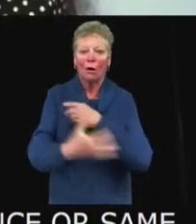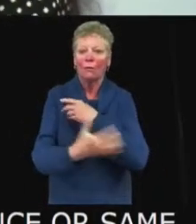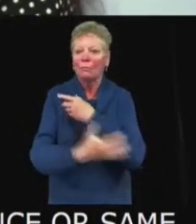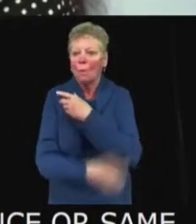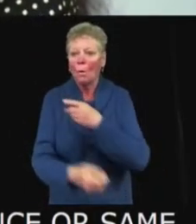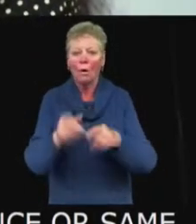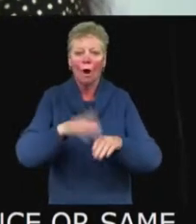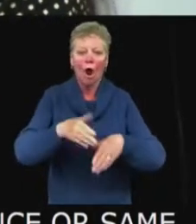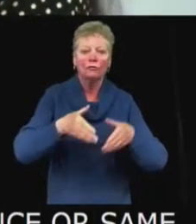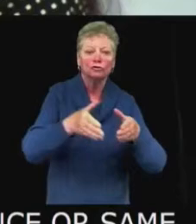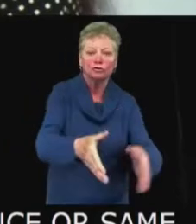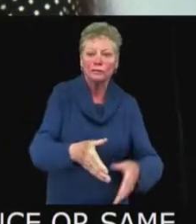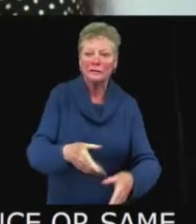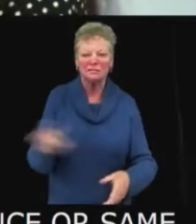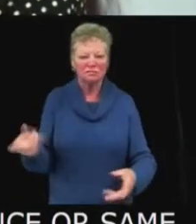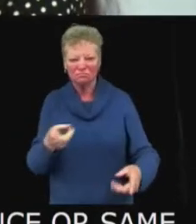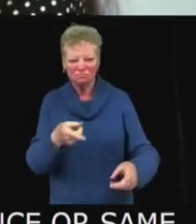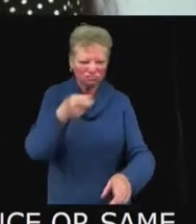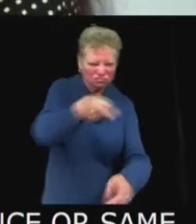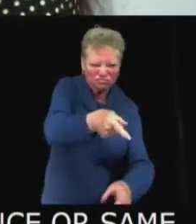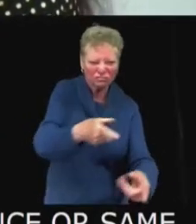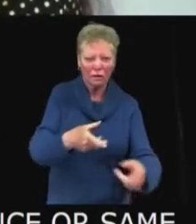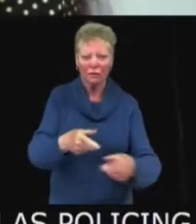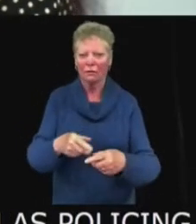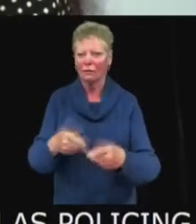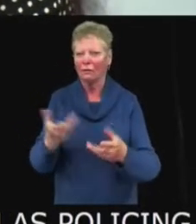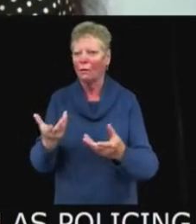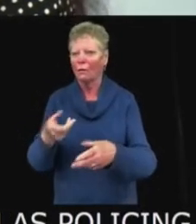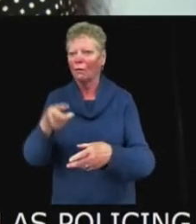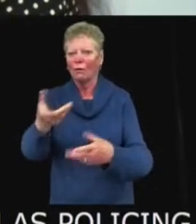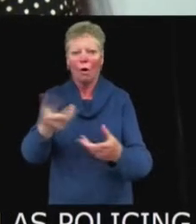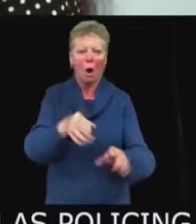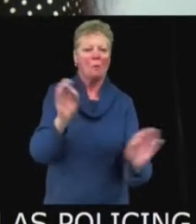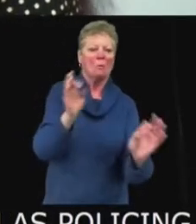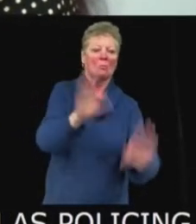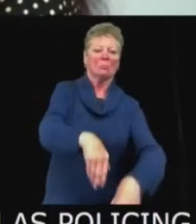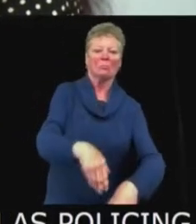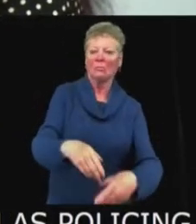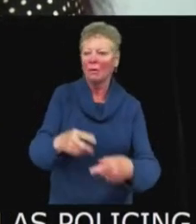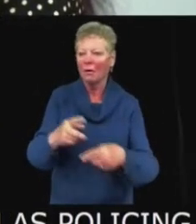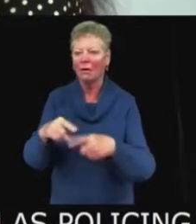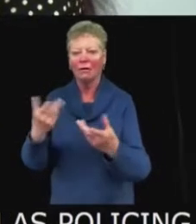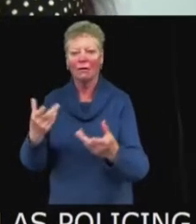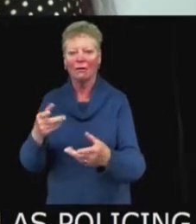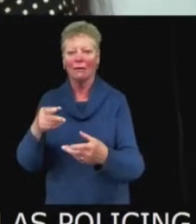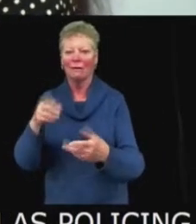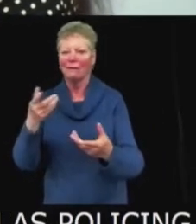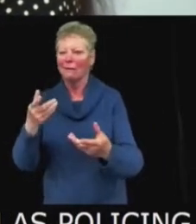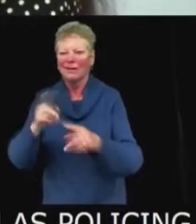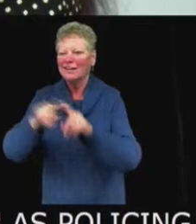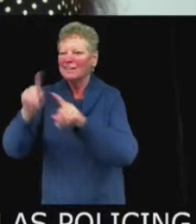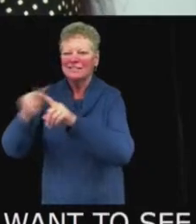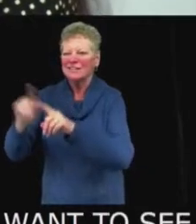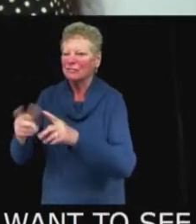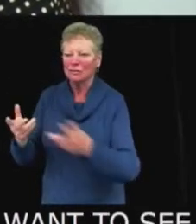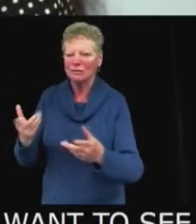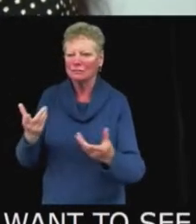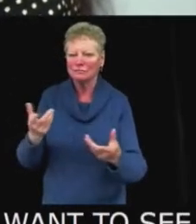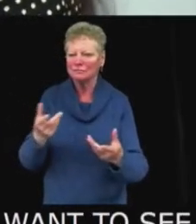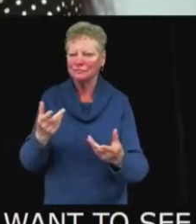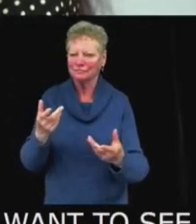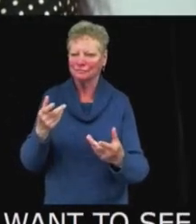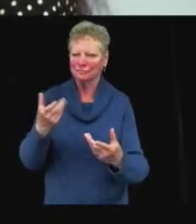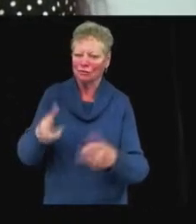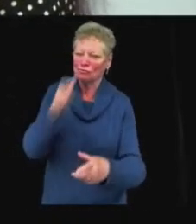are intoxicated in public, and want to see that pulled back. So really, it's a principle of fairness, proportionality, reasonableness, and